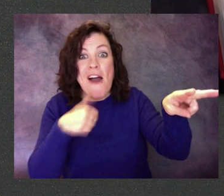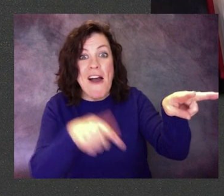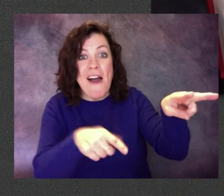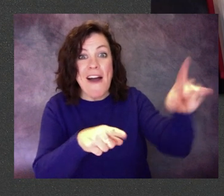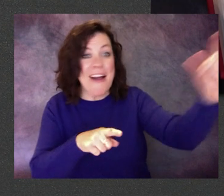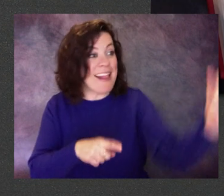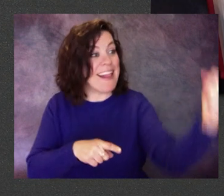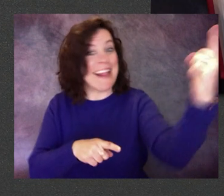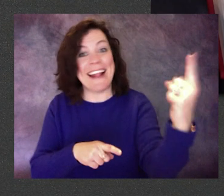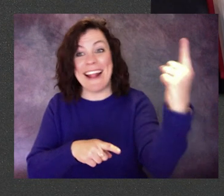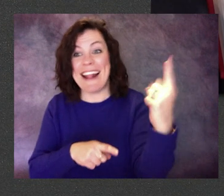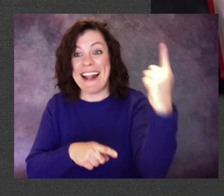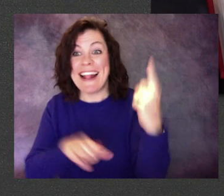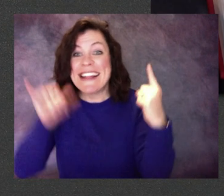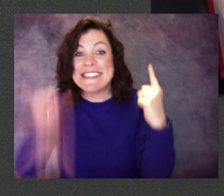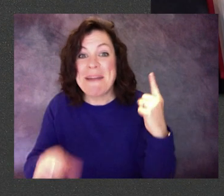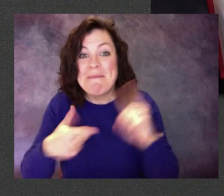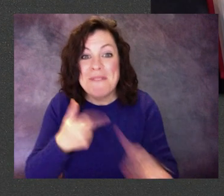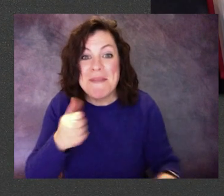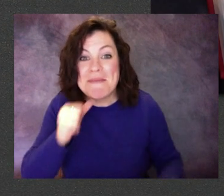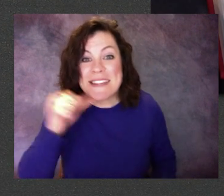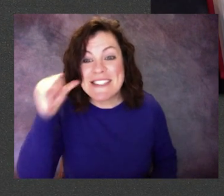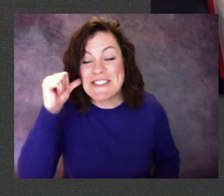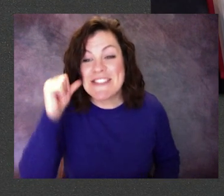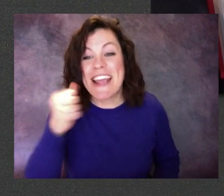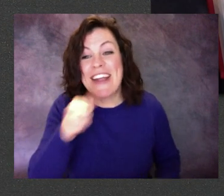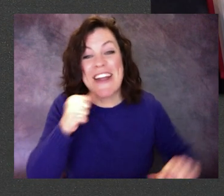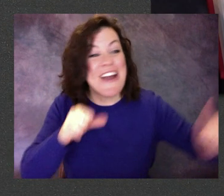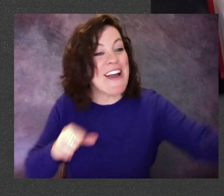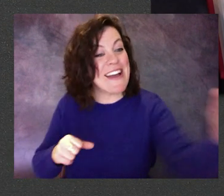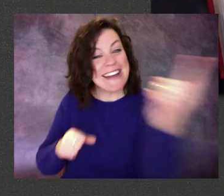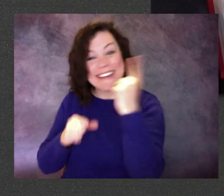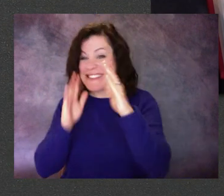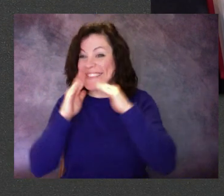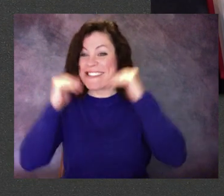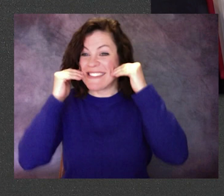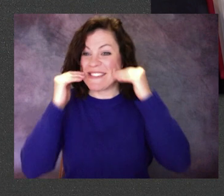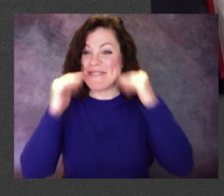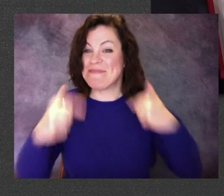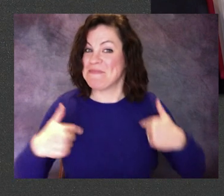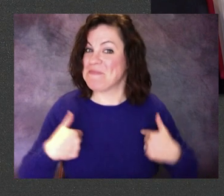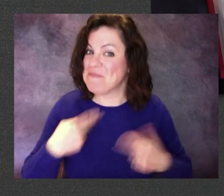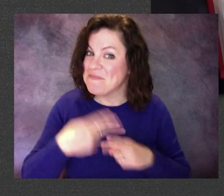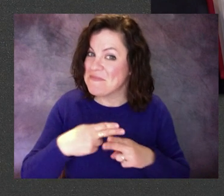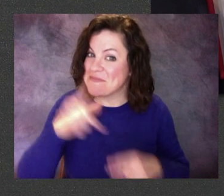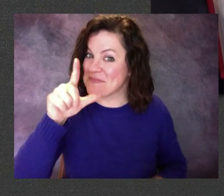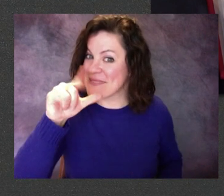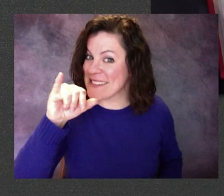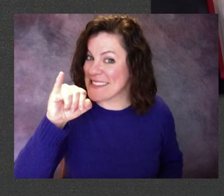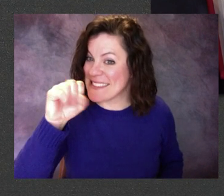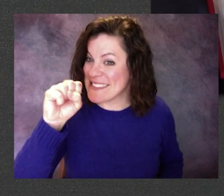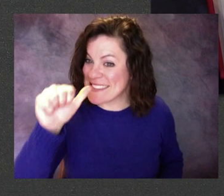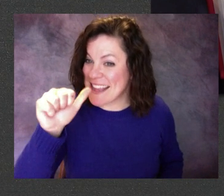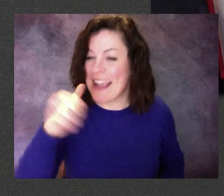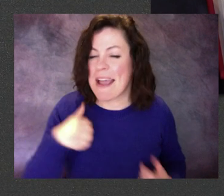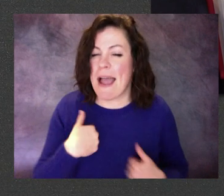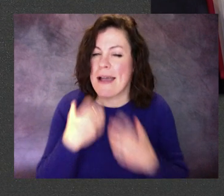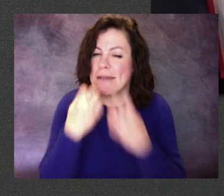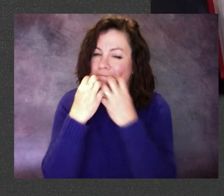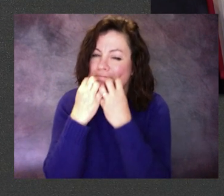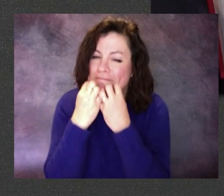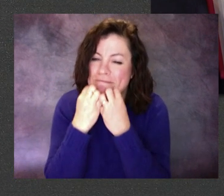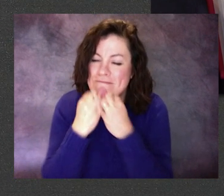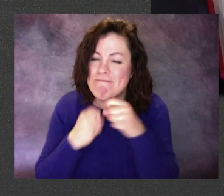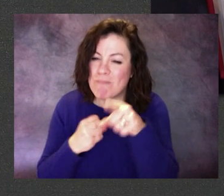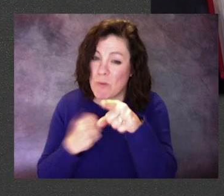at him with a wide, warm smile was the small little girl he had seen only the day before. I'm Lisa, she said, and you're going to be my very own